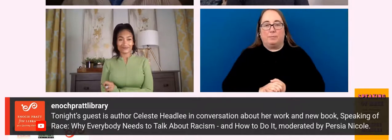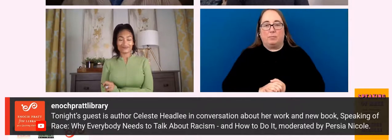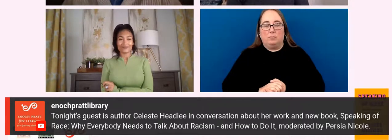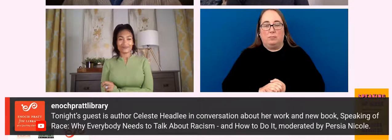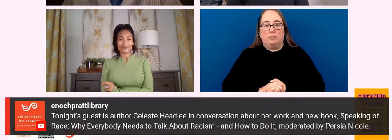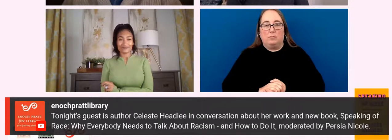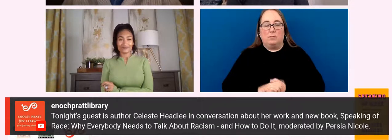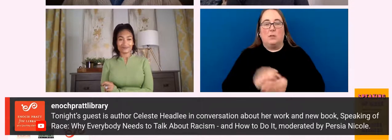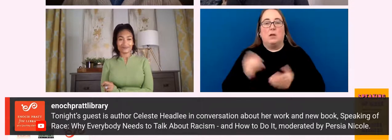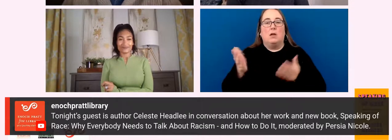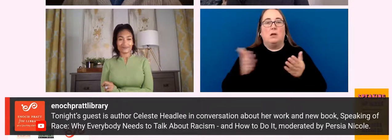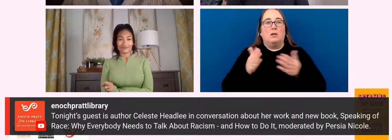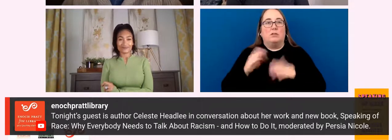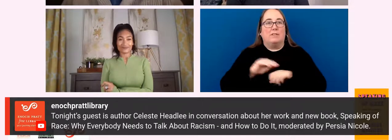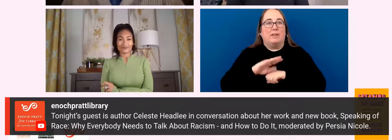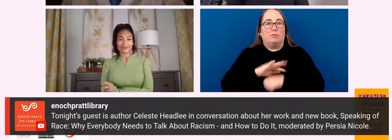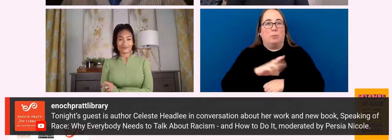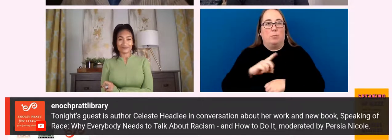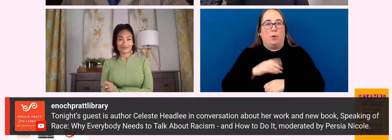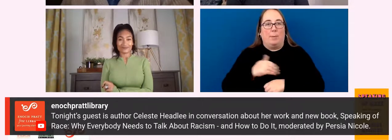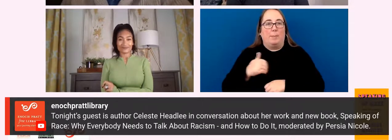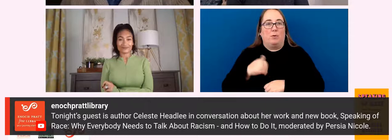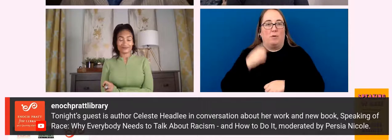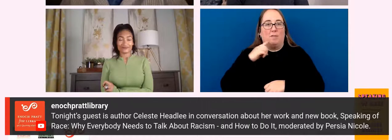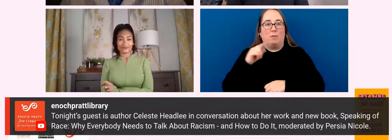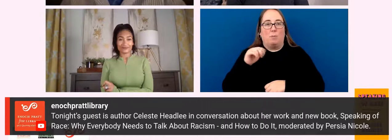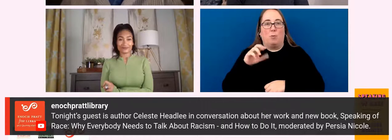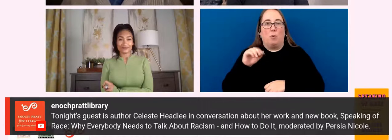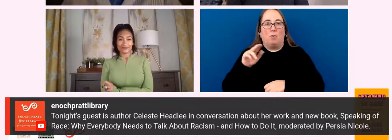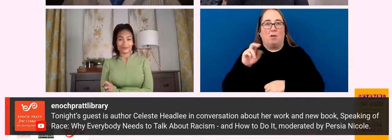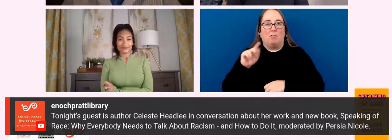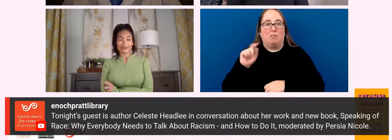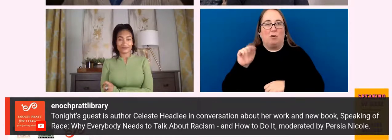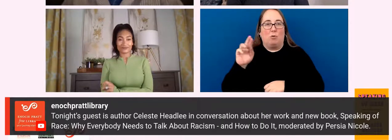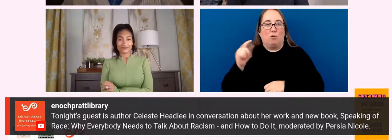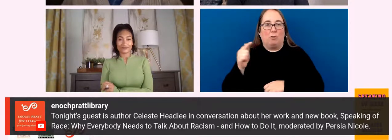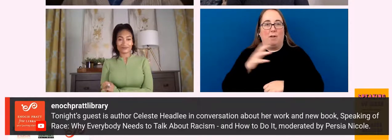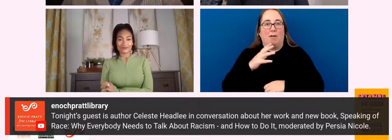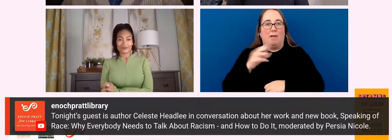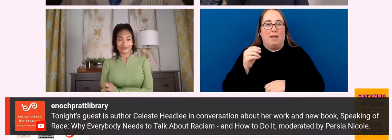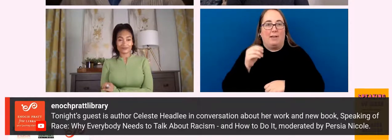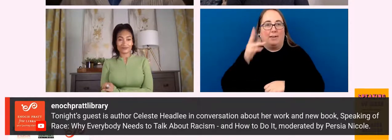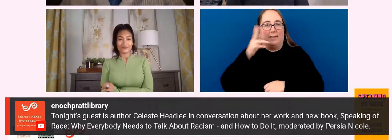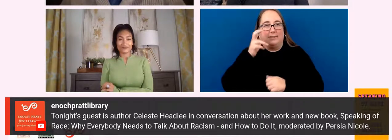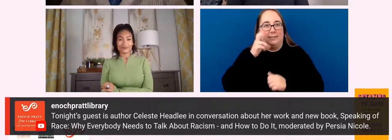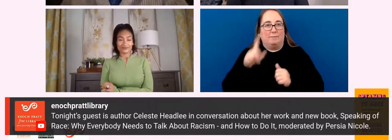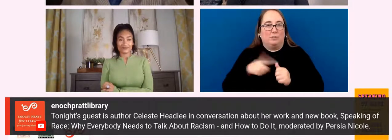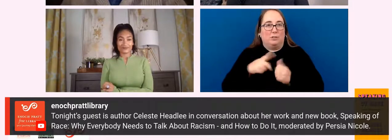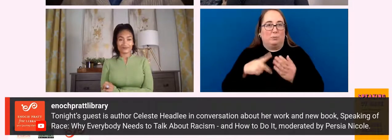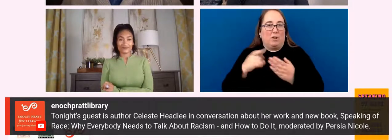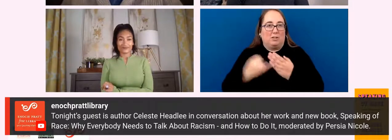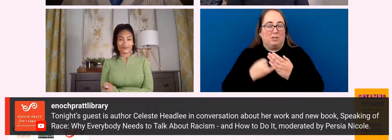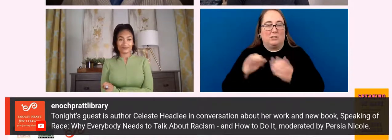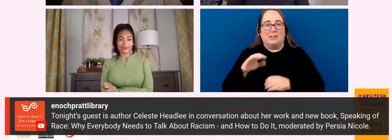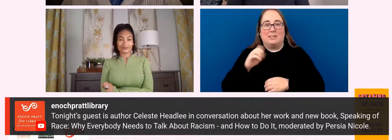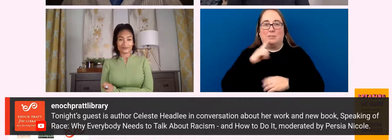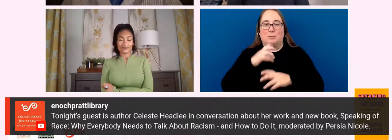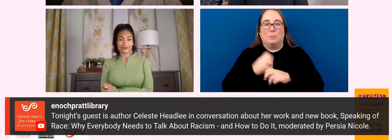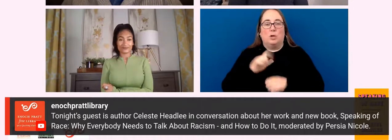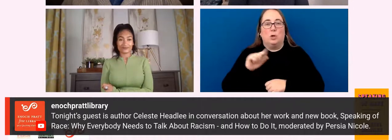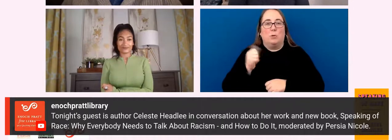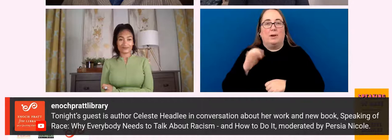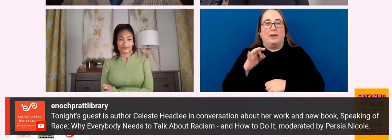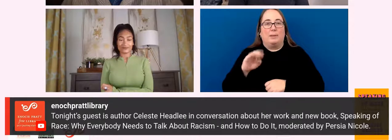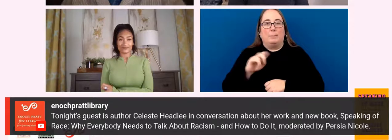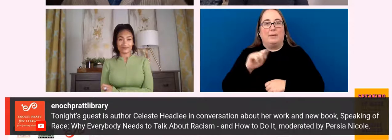And she serves as an advisory board member for procon.org and the Listen First Project. Celeste is the recipient of the 2019